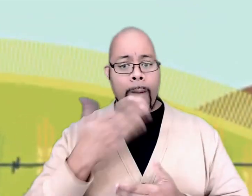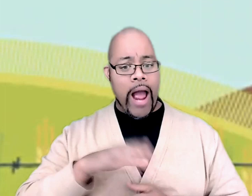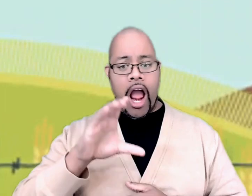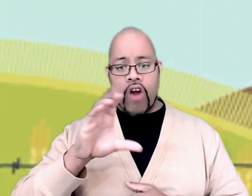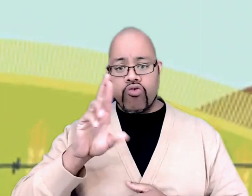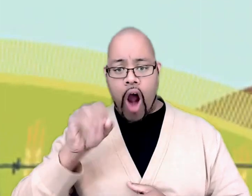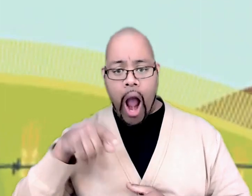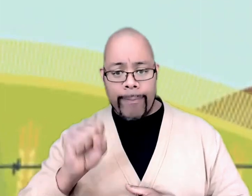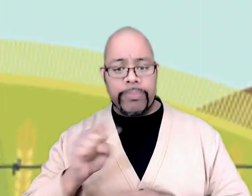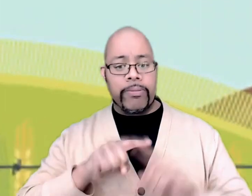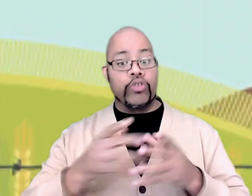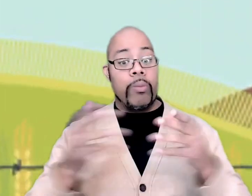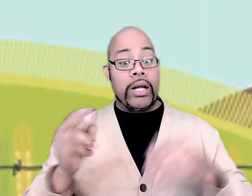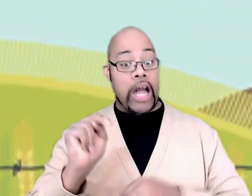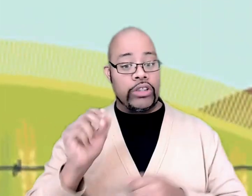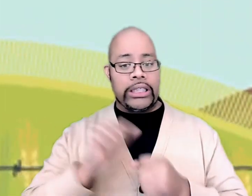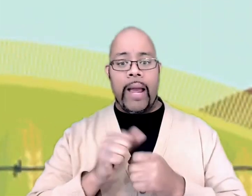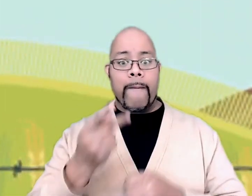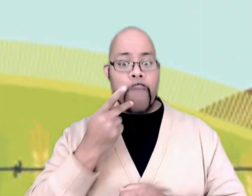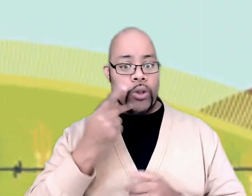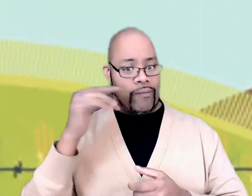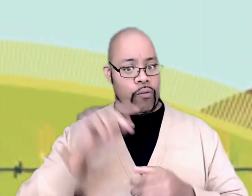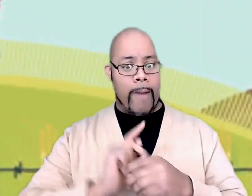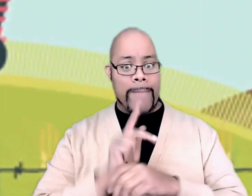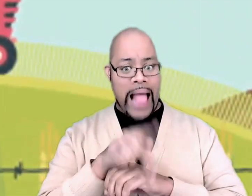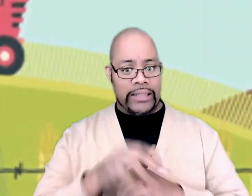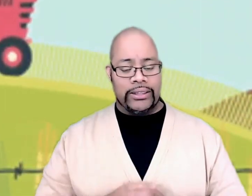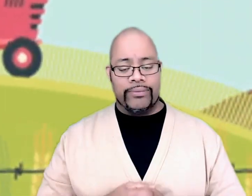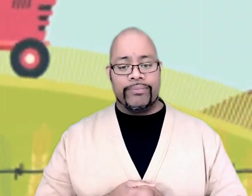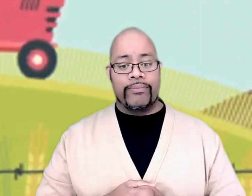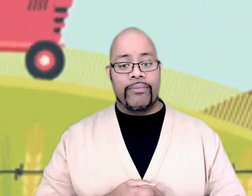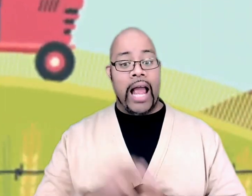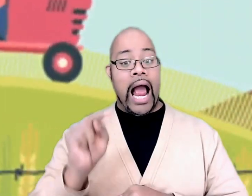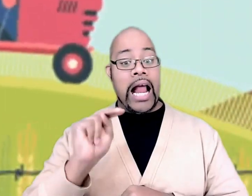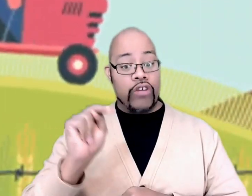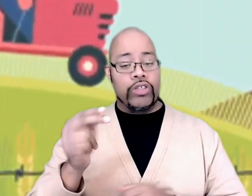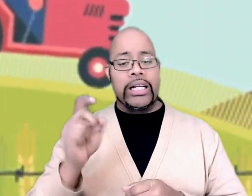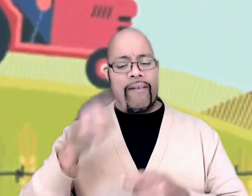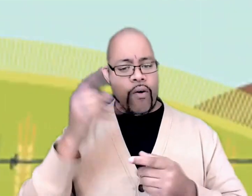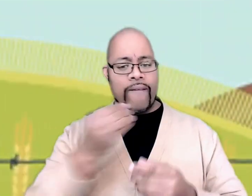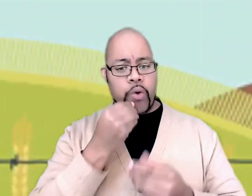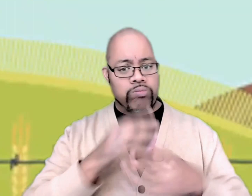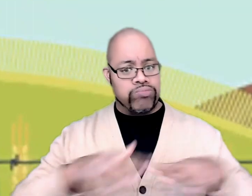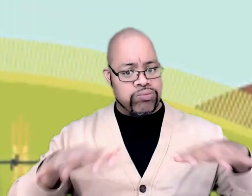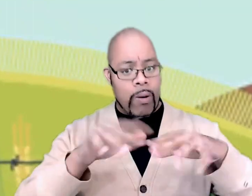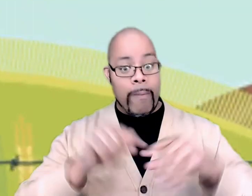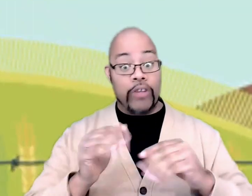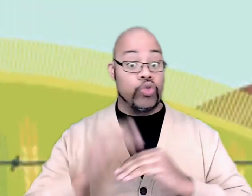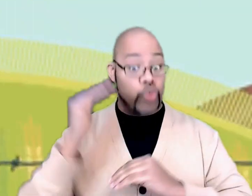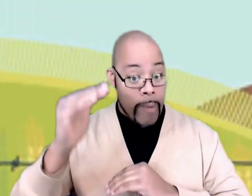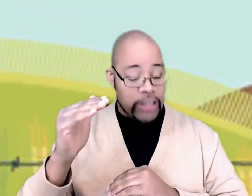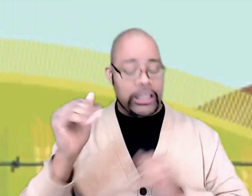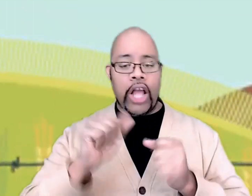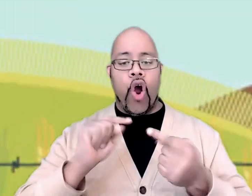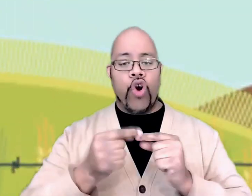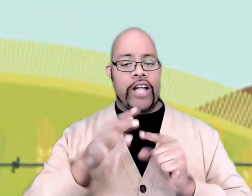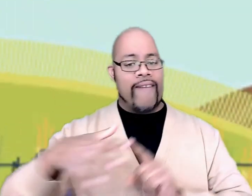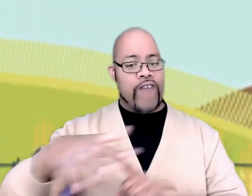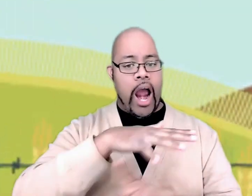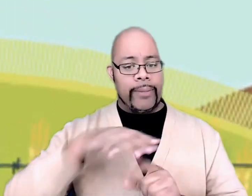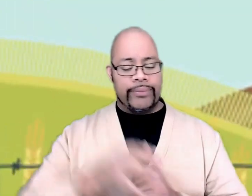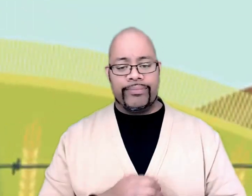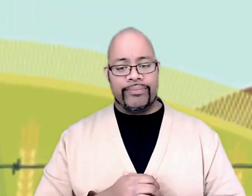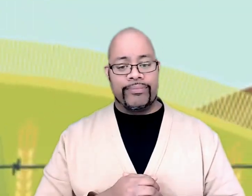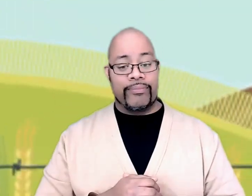bad crops, but too much nitrogen can be toxic to plants. Nitrogen is necessary for our food supply, but excess nitrogen can harm the